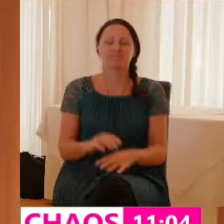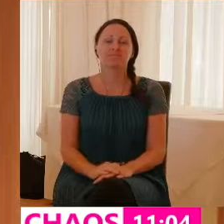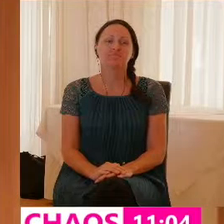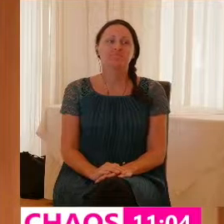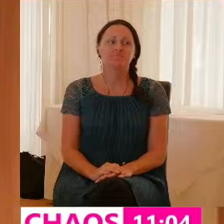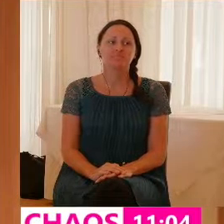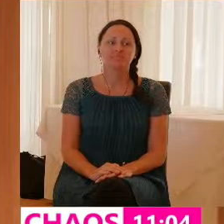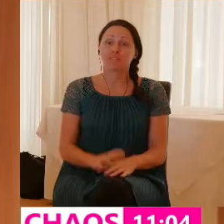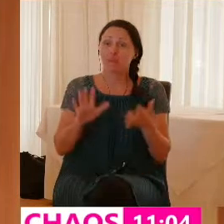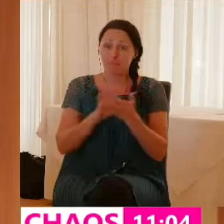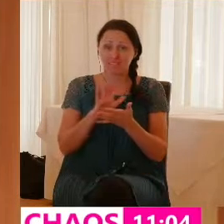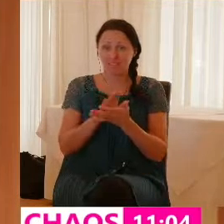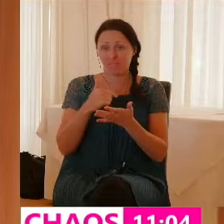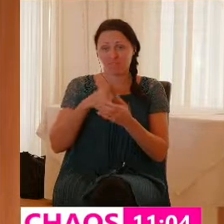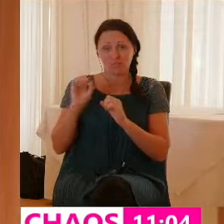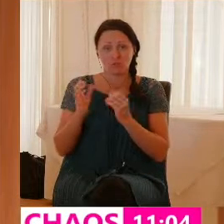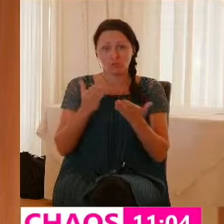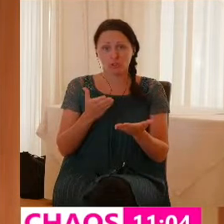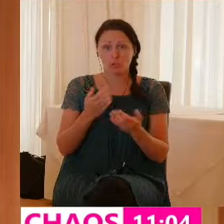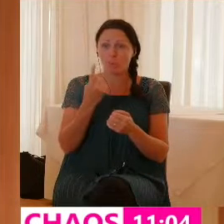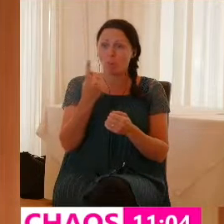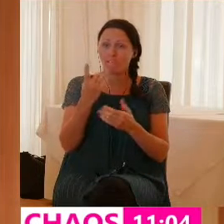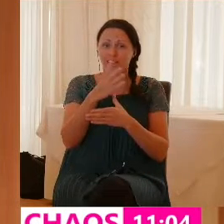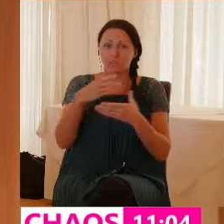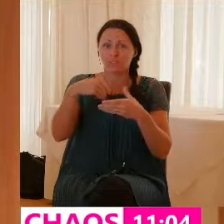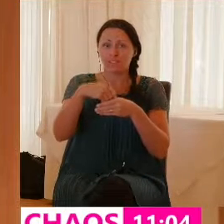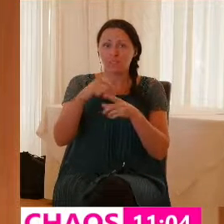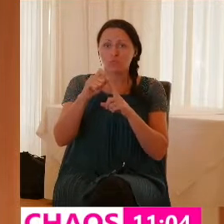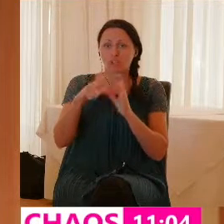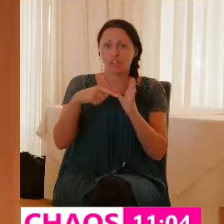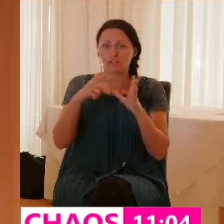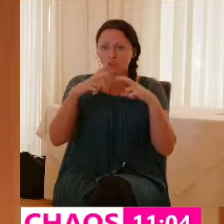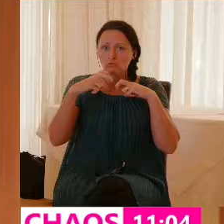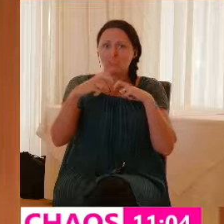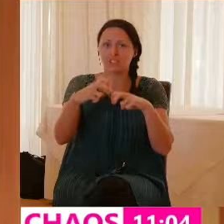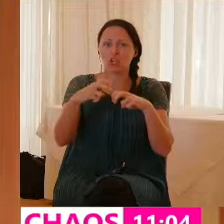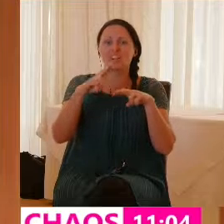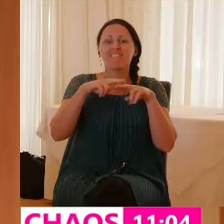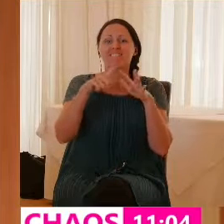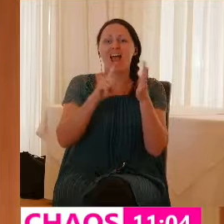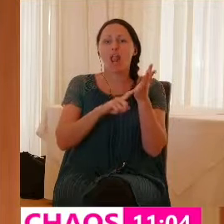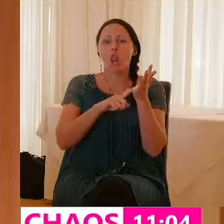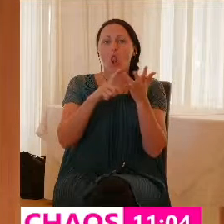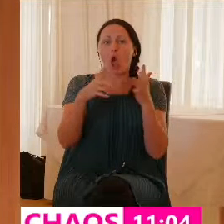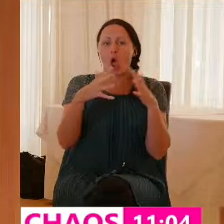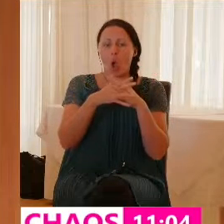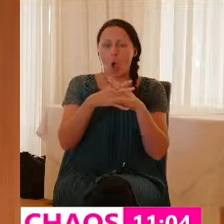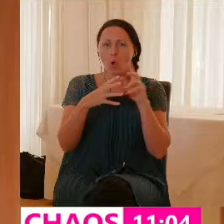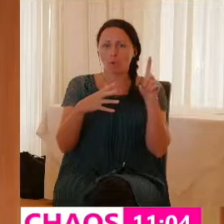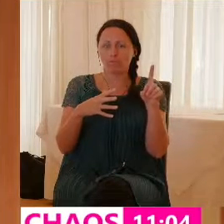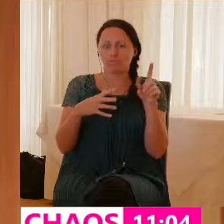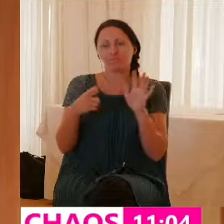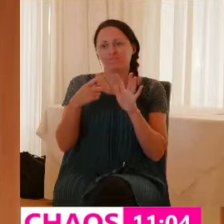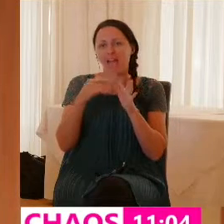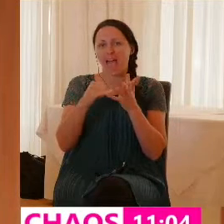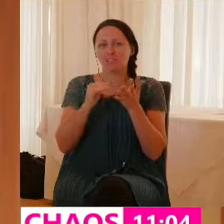It's a pleasure for me to introduce you to one of the Inclusivity Project's research fellows. Although Esmaeil and I have chatted quite